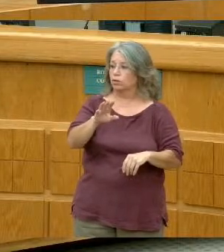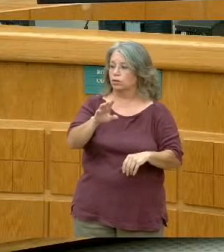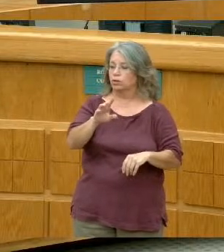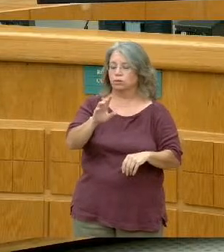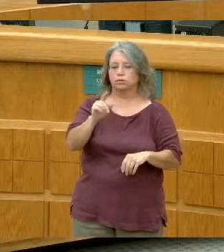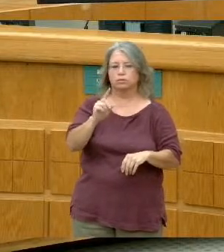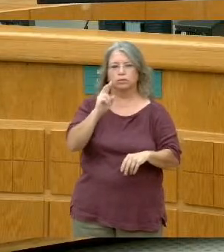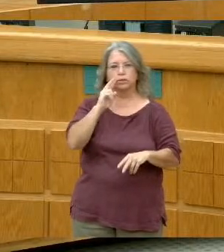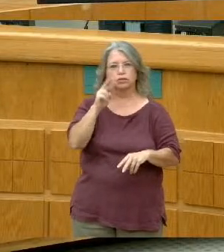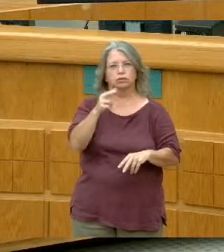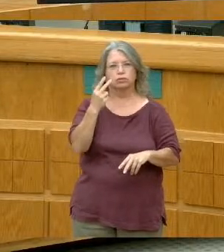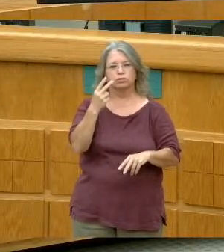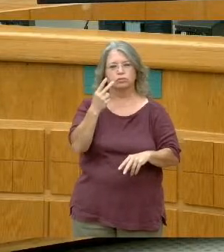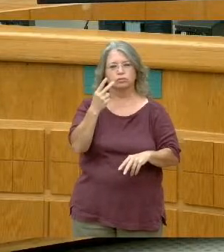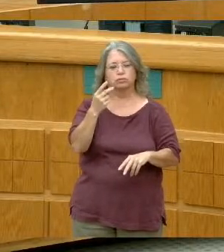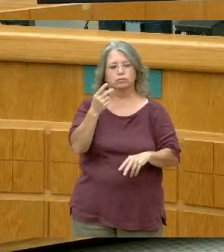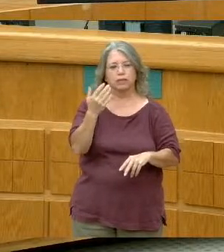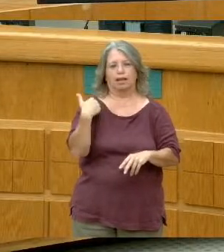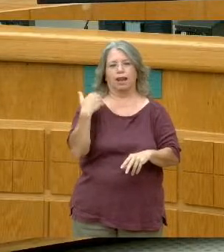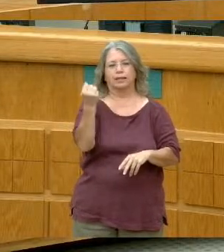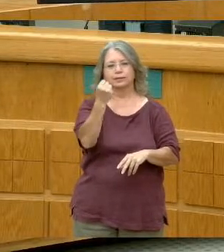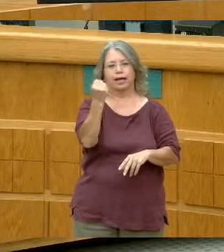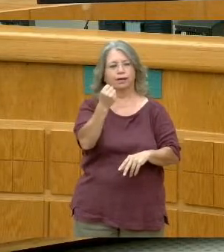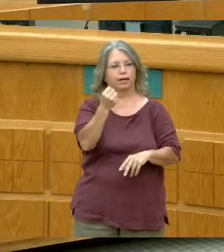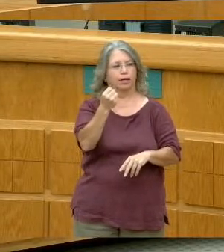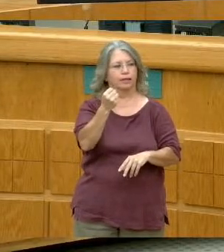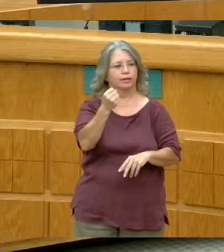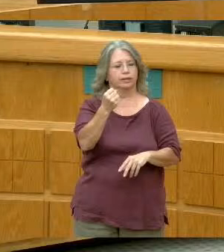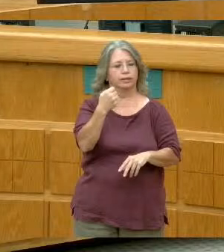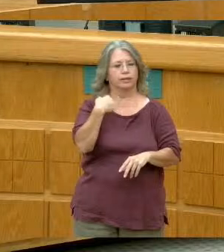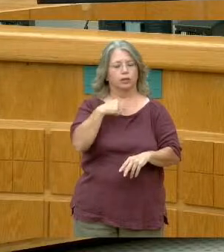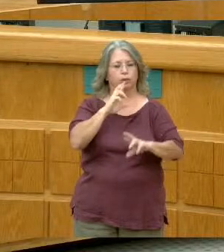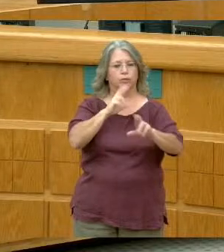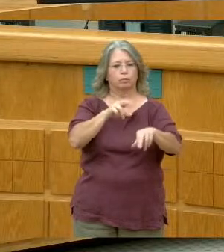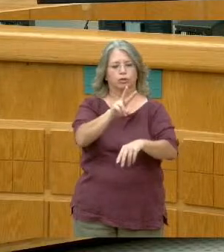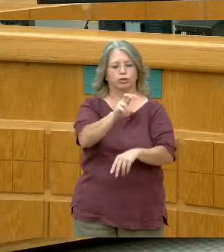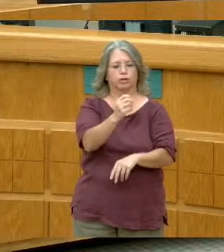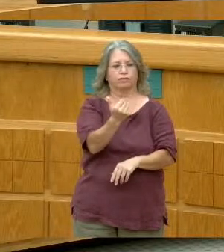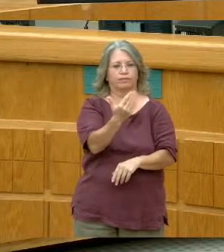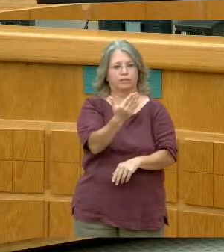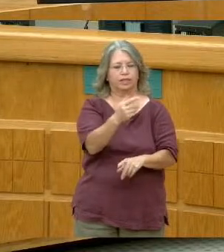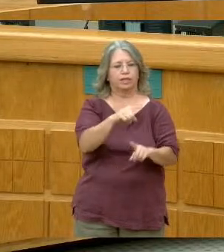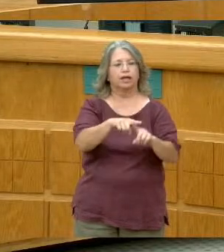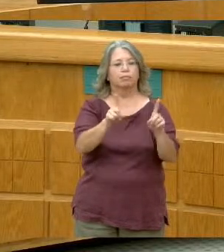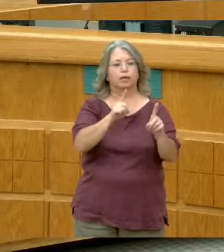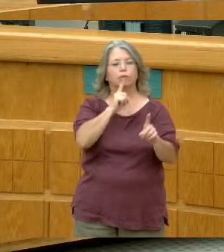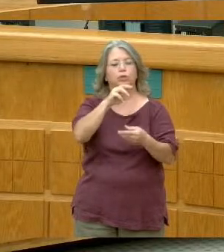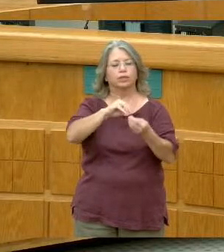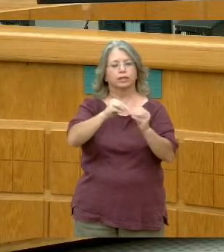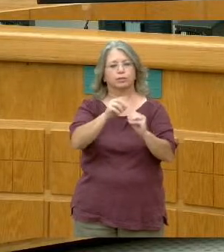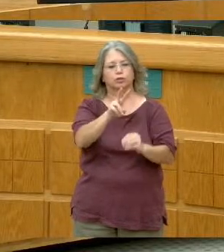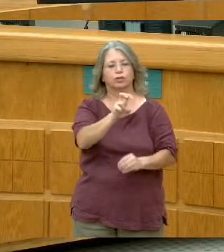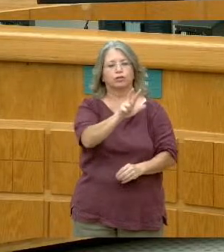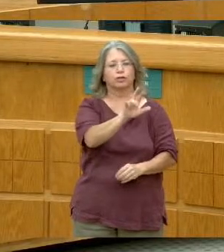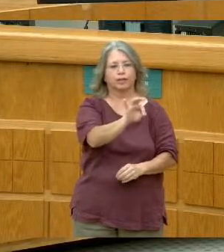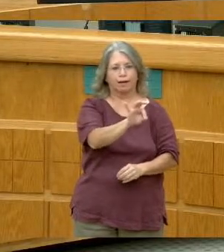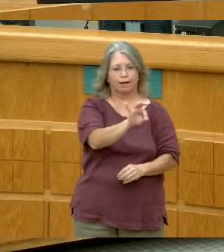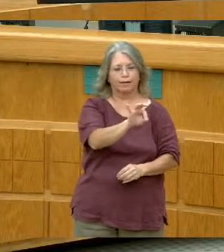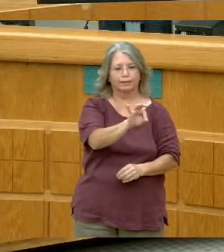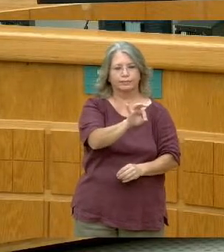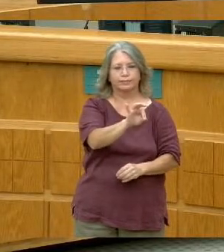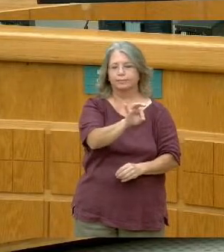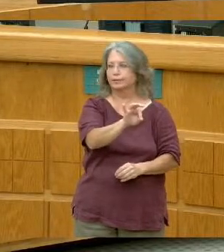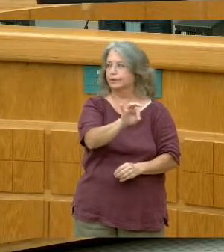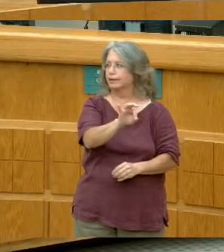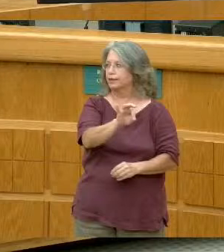the 25th. Let's start there. So we reported 215, but the real number is 239. And on this